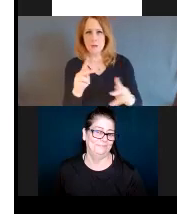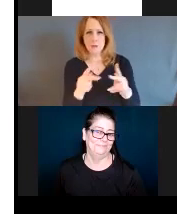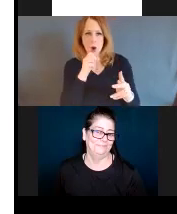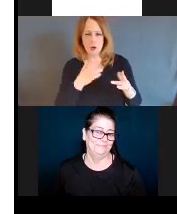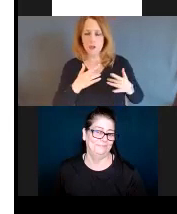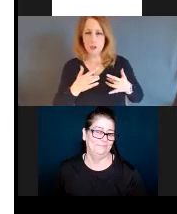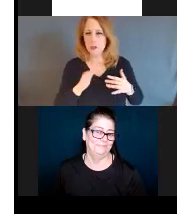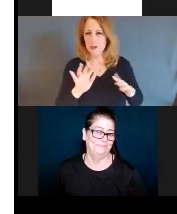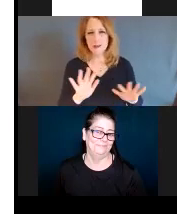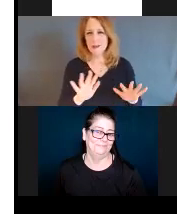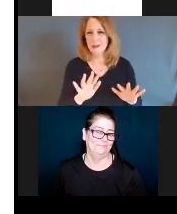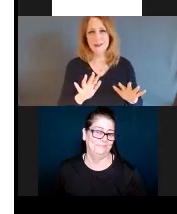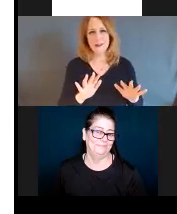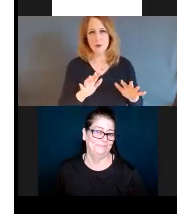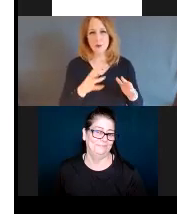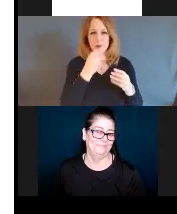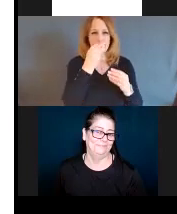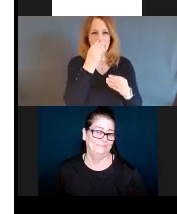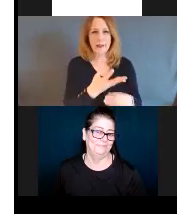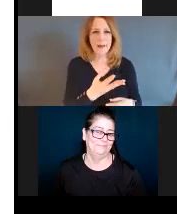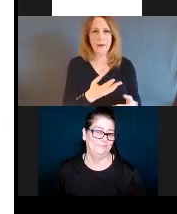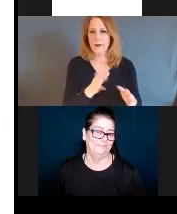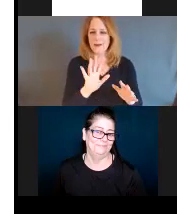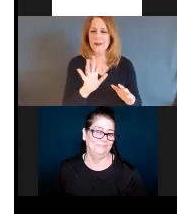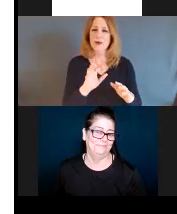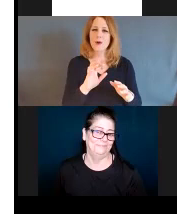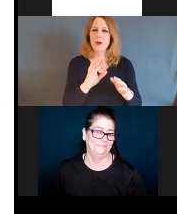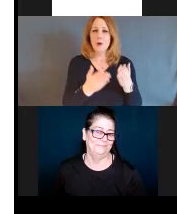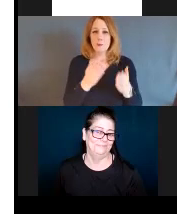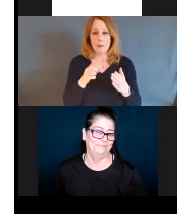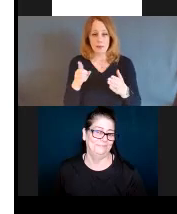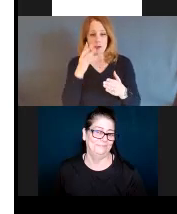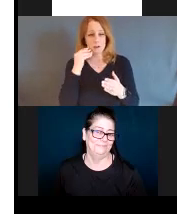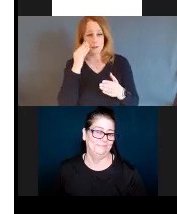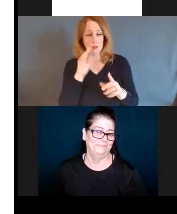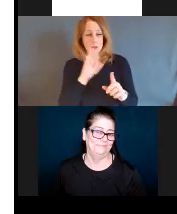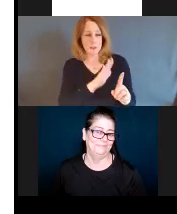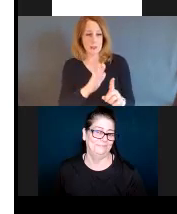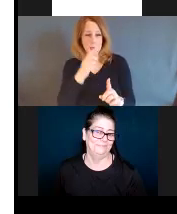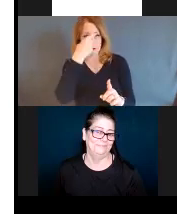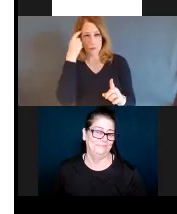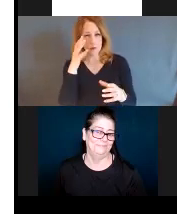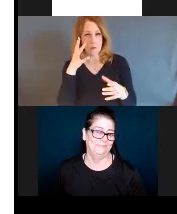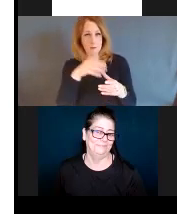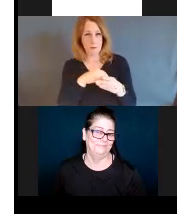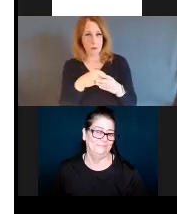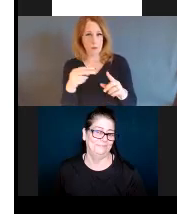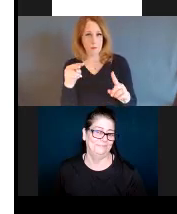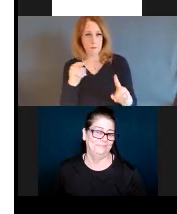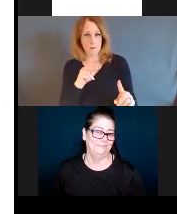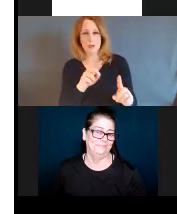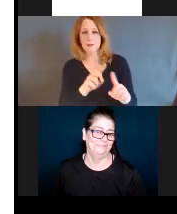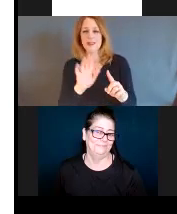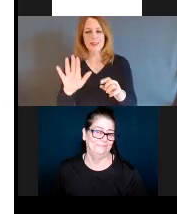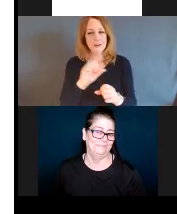the survivor's well-being or aren't working through their own trauma-informed lens, but their jobs are different than theirs.